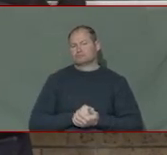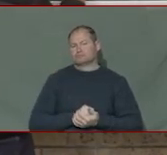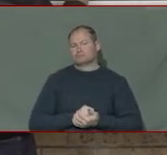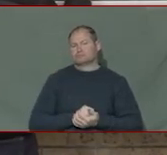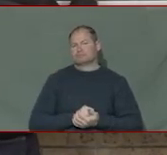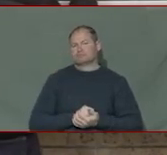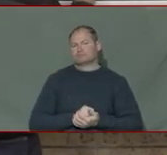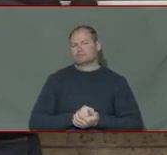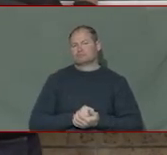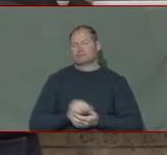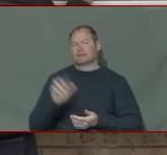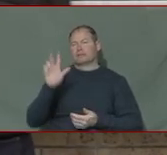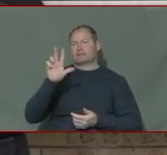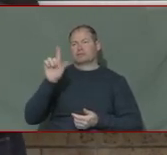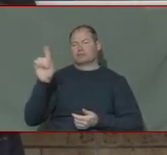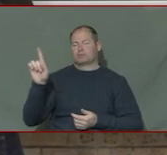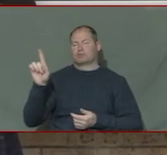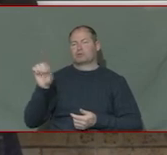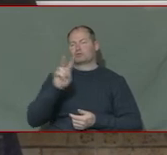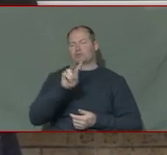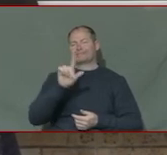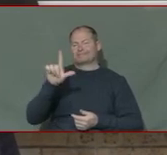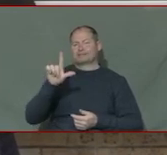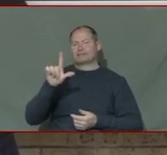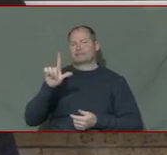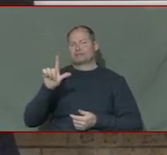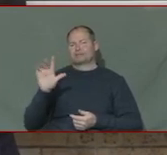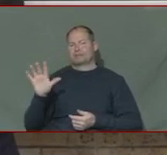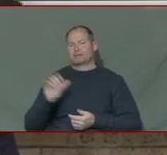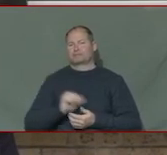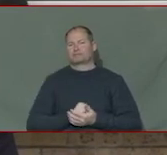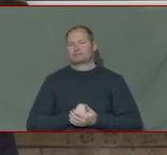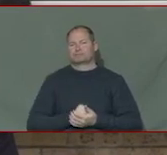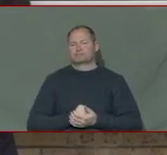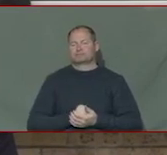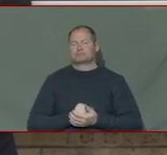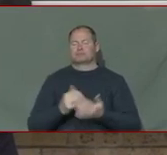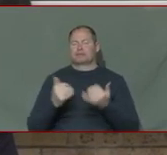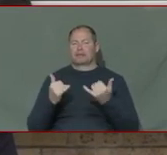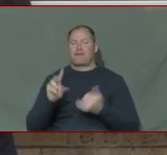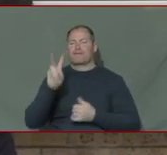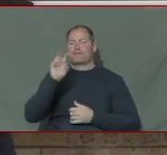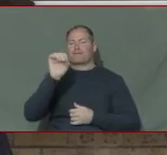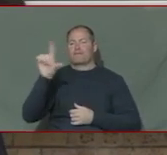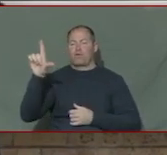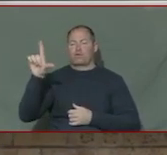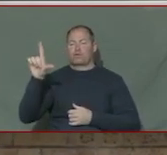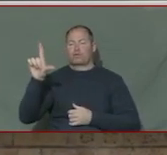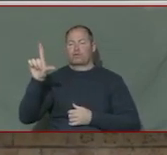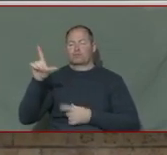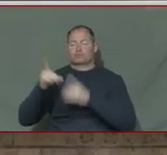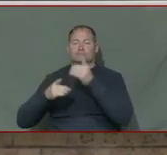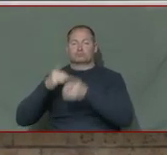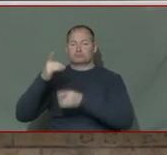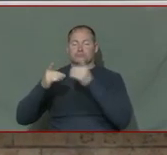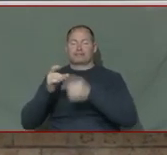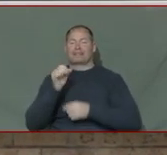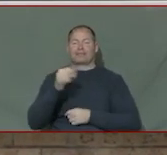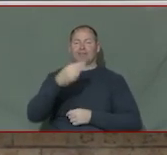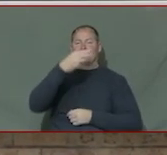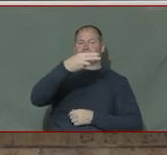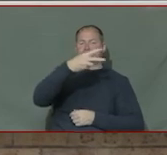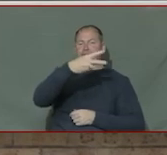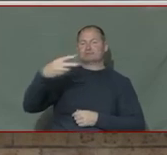which is 27 pi. So determine the volume if h is equal